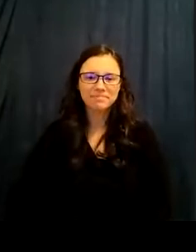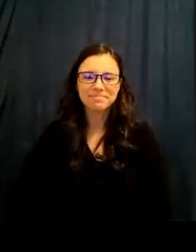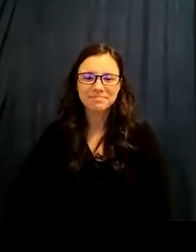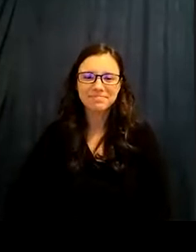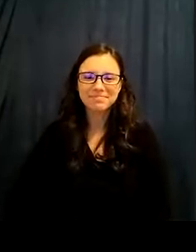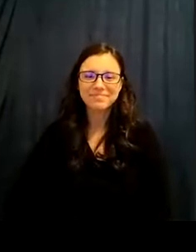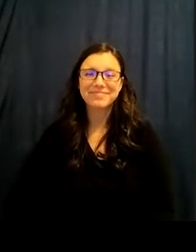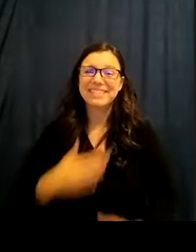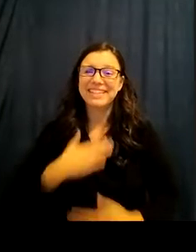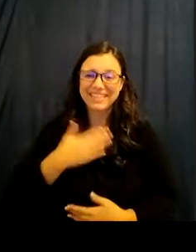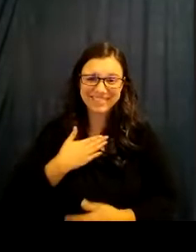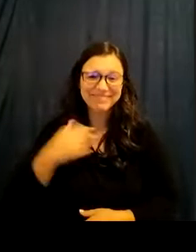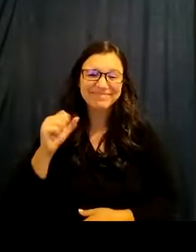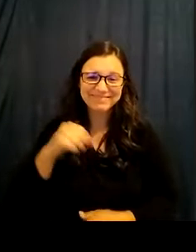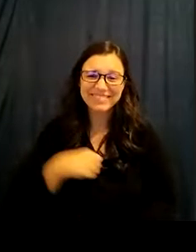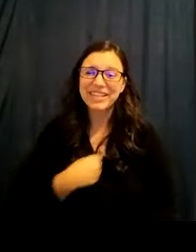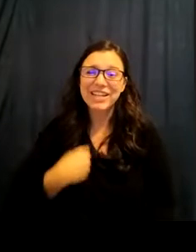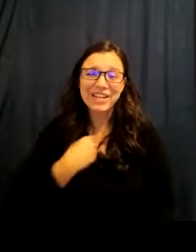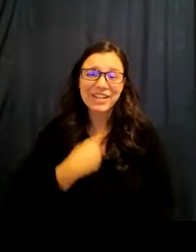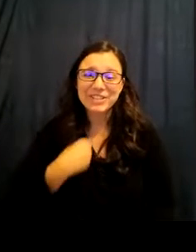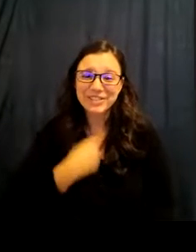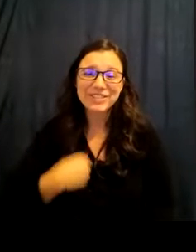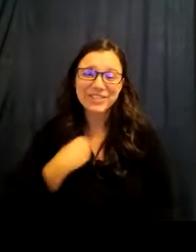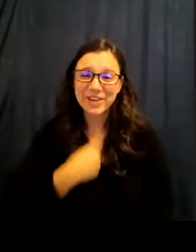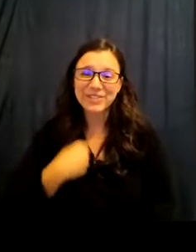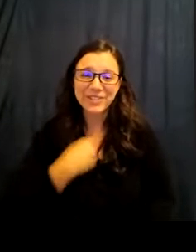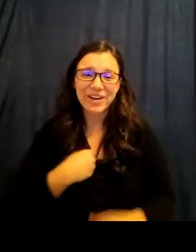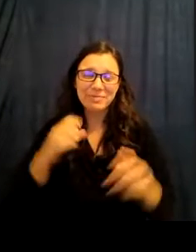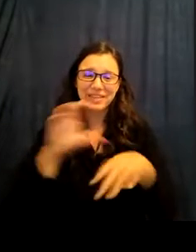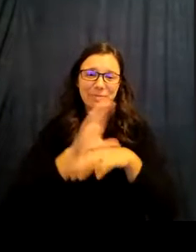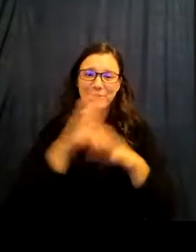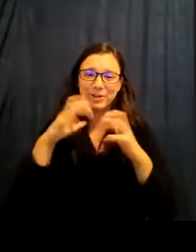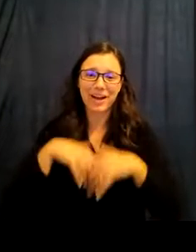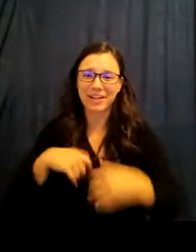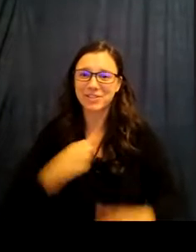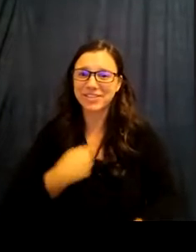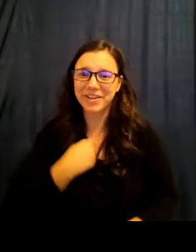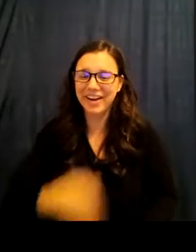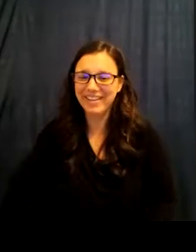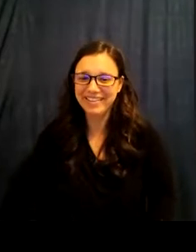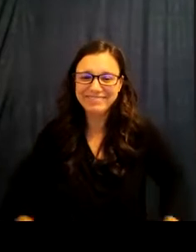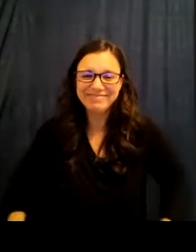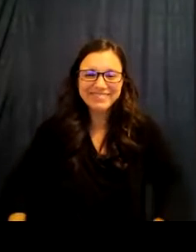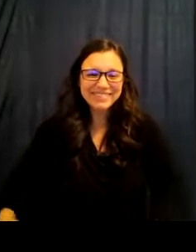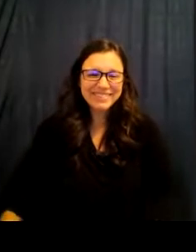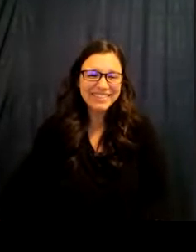I'm glad we got our interpreter back. I'm sorry we lost your friend there, Elizabeth. Oh, sorry.